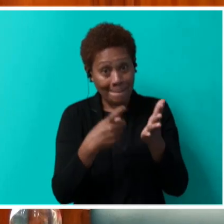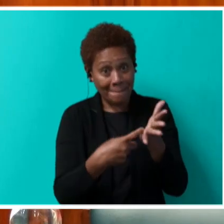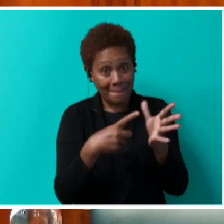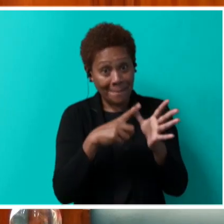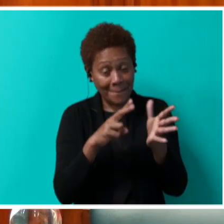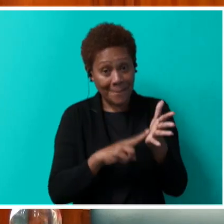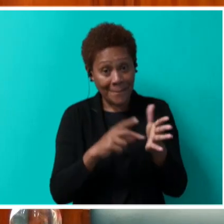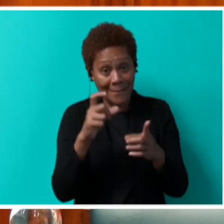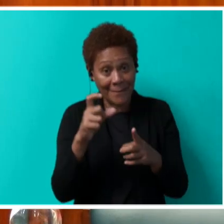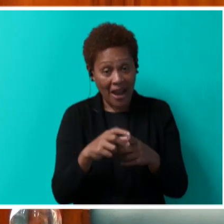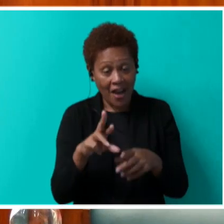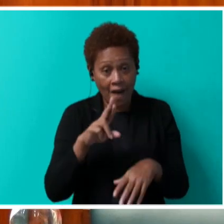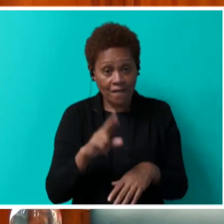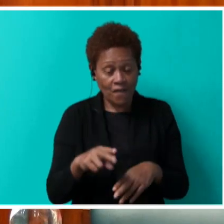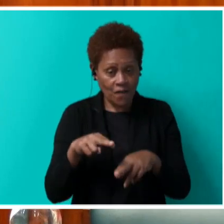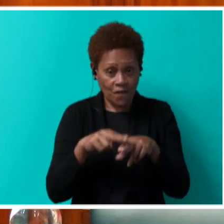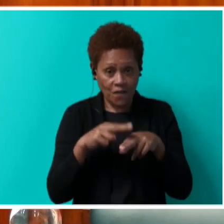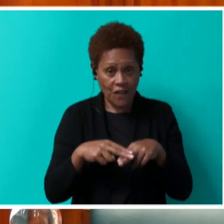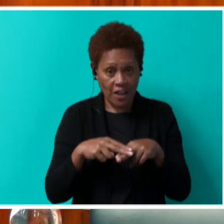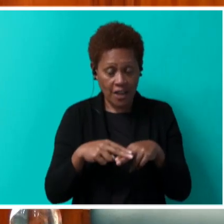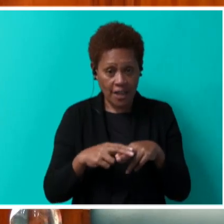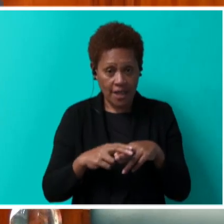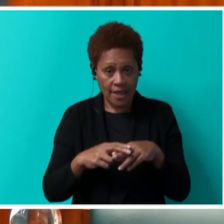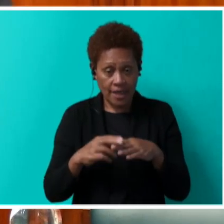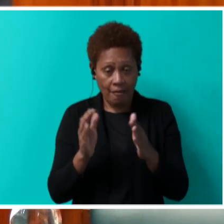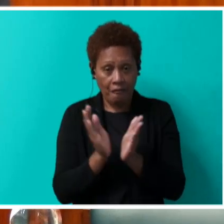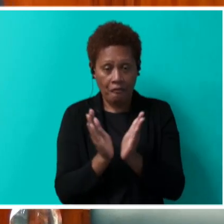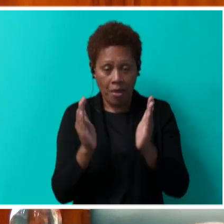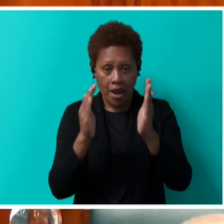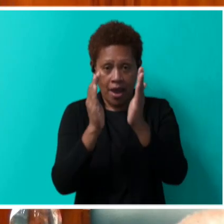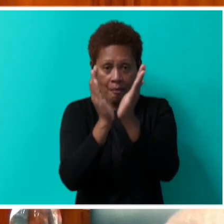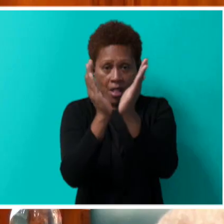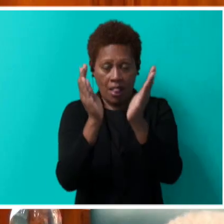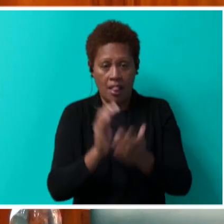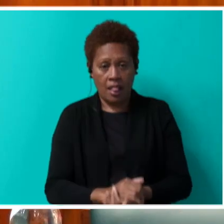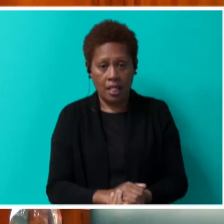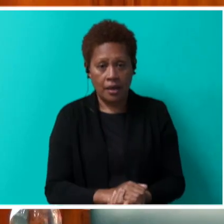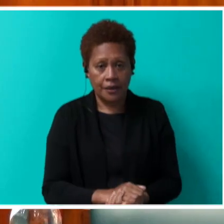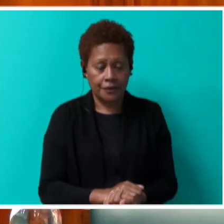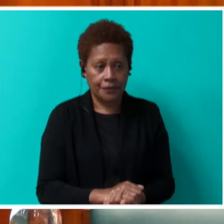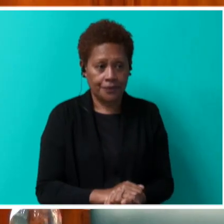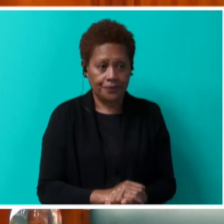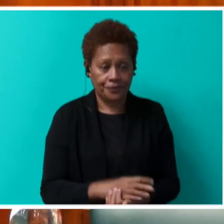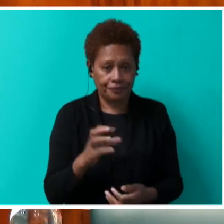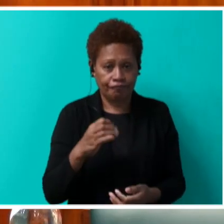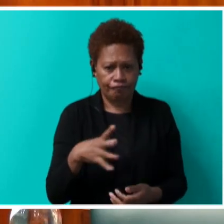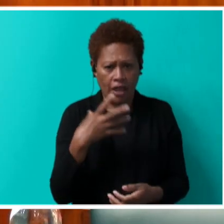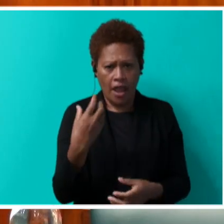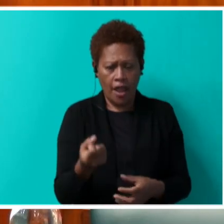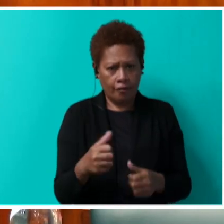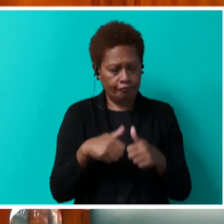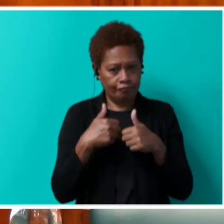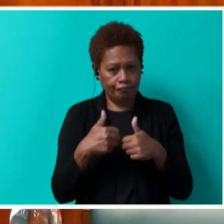Fiji pineapple with a 12-month marketing strategy. This will encompass brand development,